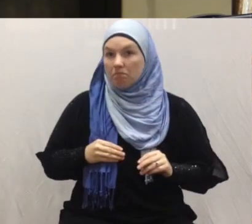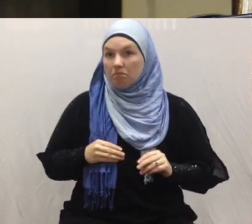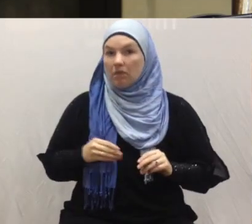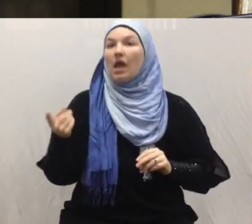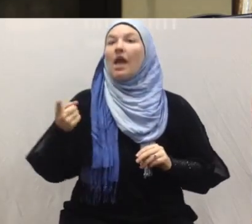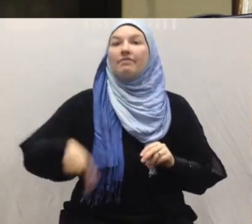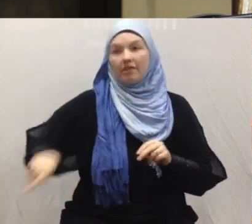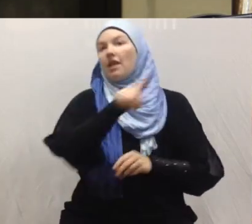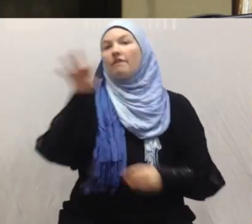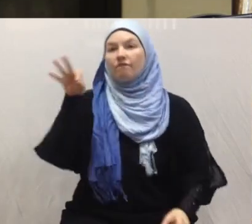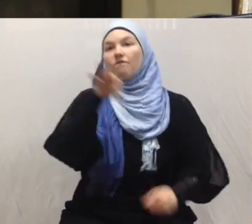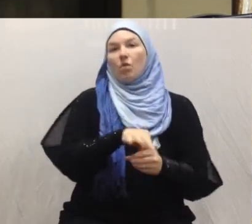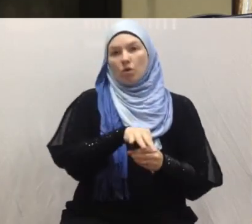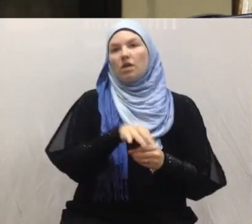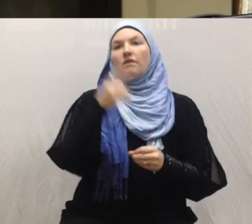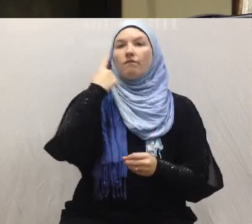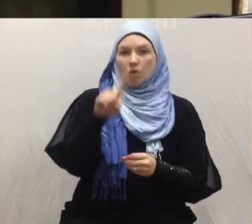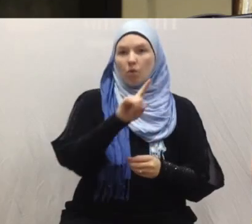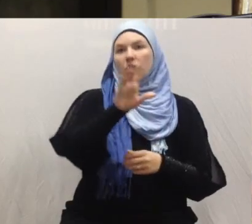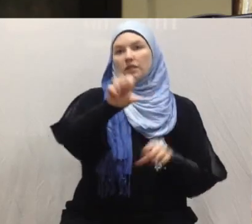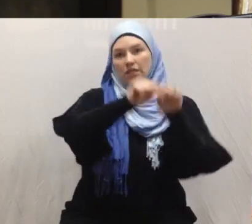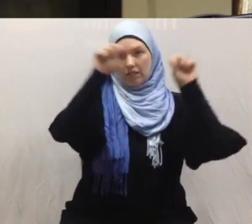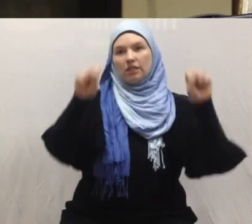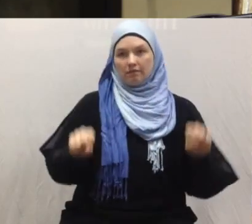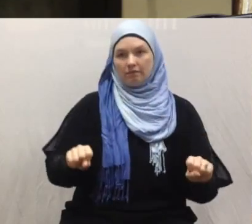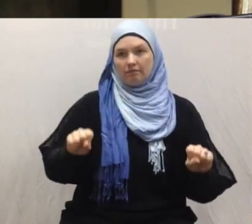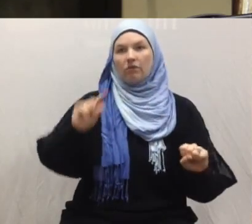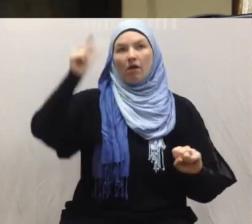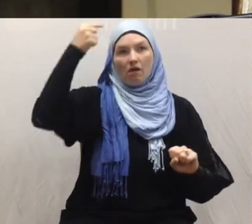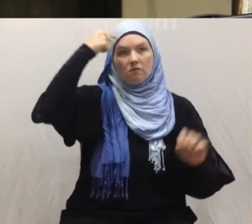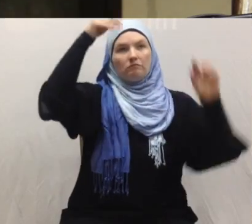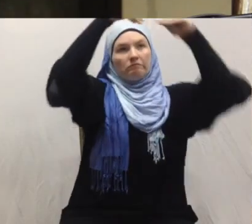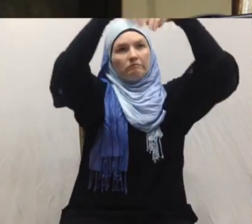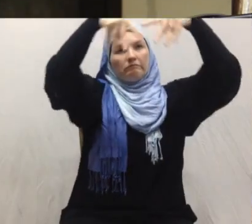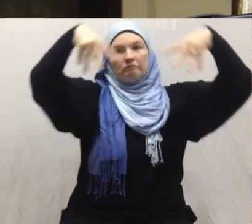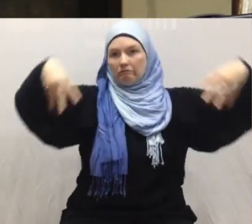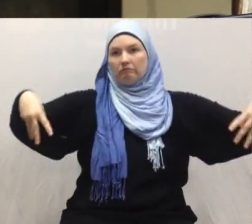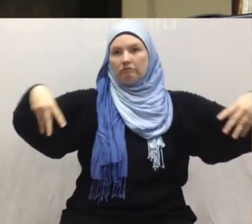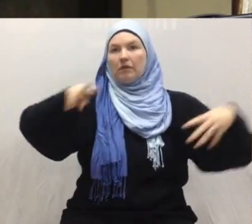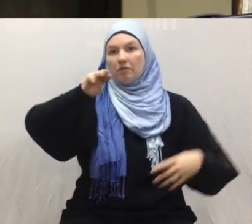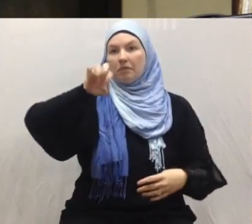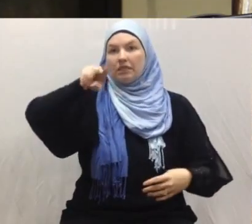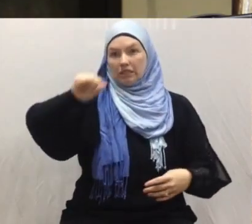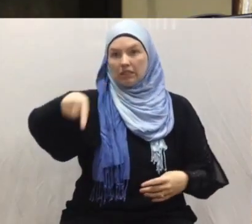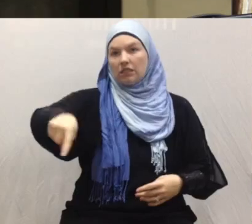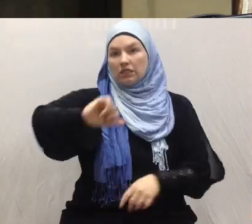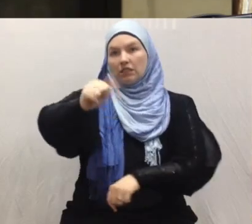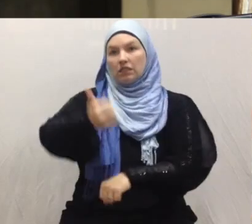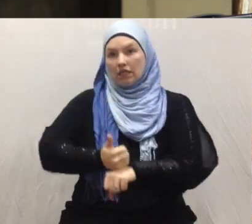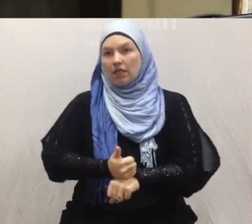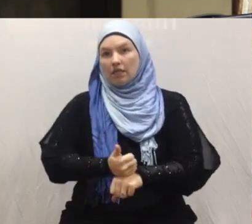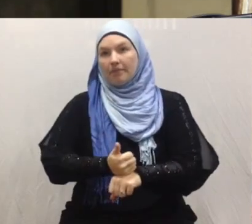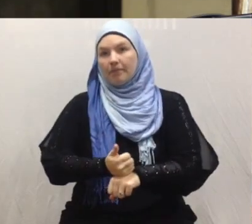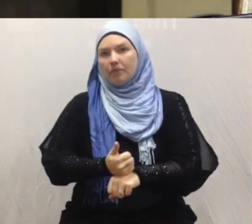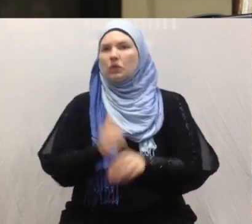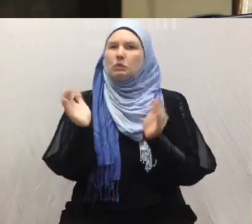voted for the entire system on which the Medina is established as a state or society, a